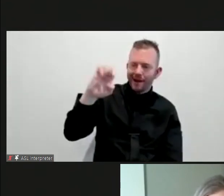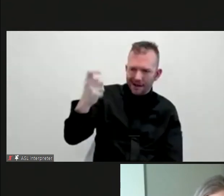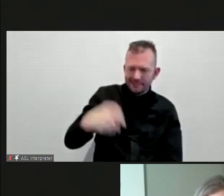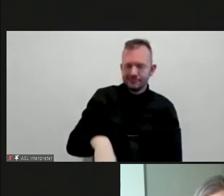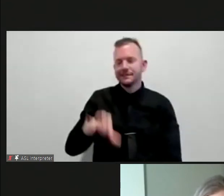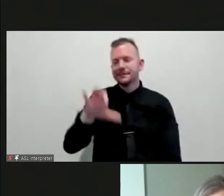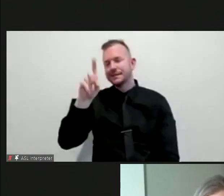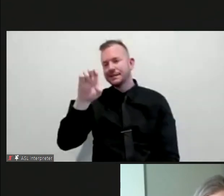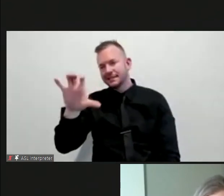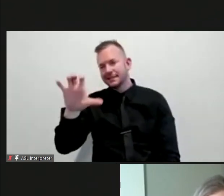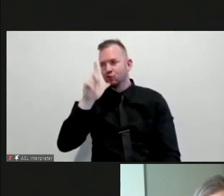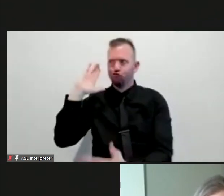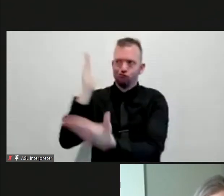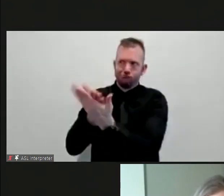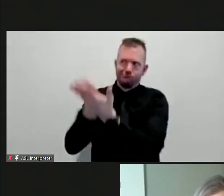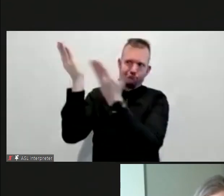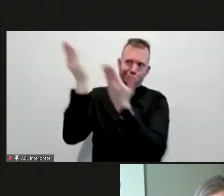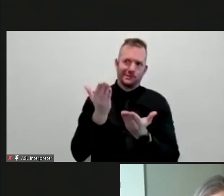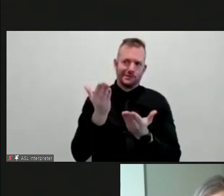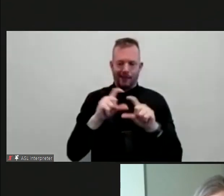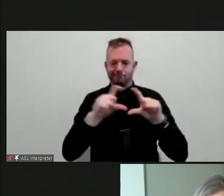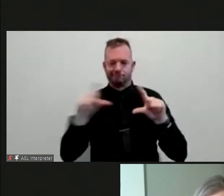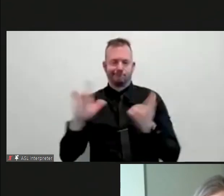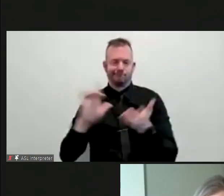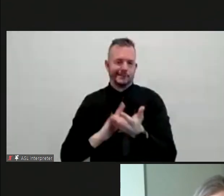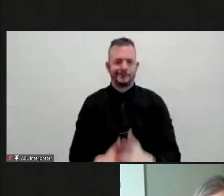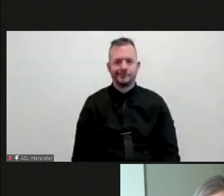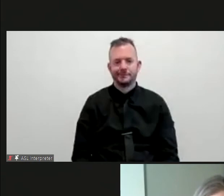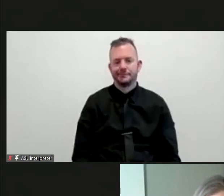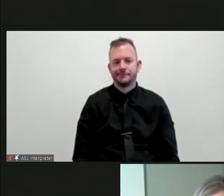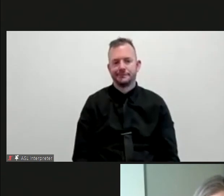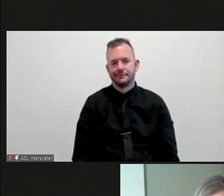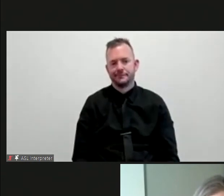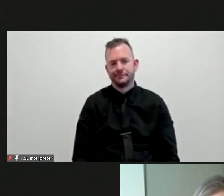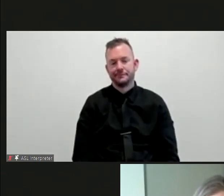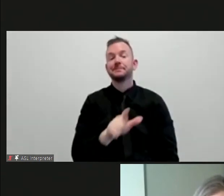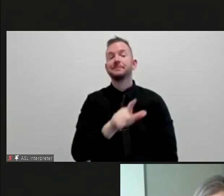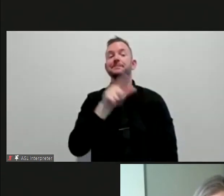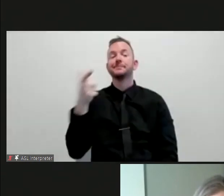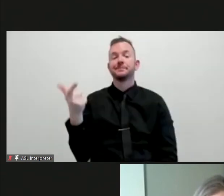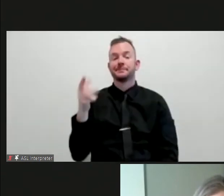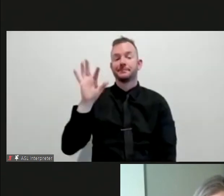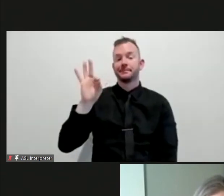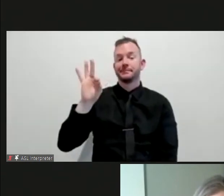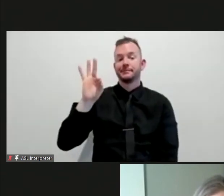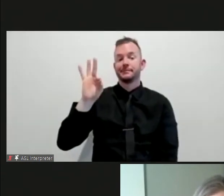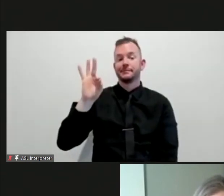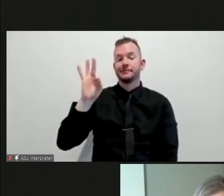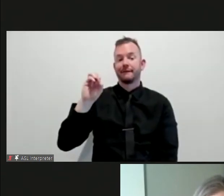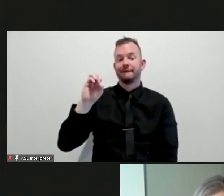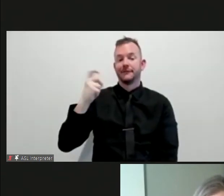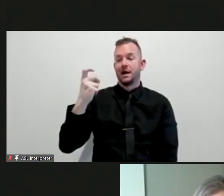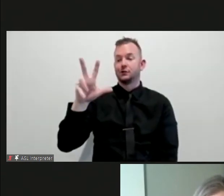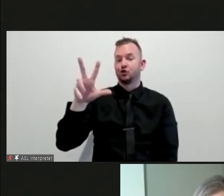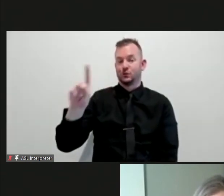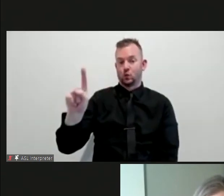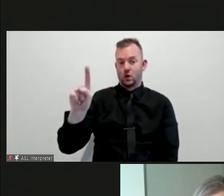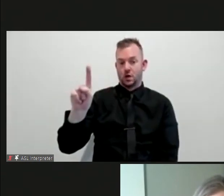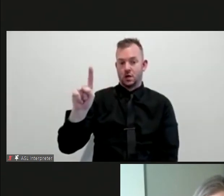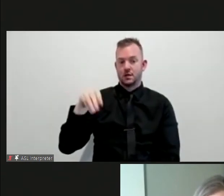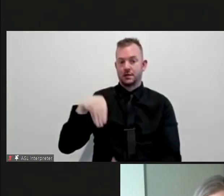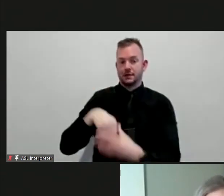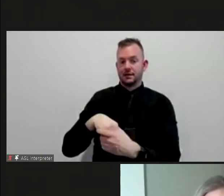take it over to you. Hi, it's Matt Morrow with Fox 31 in Denver. Quick question about the Walmart vaccine distribution. We've heard